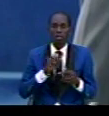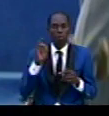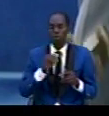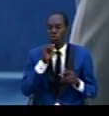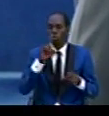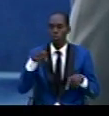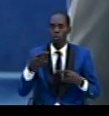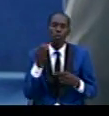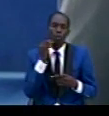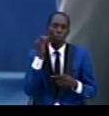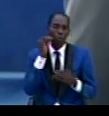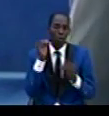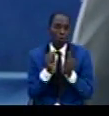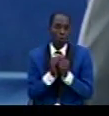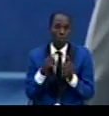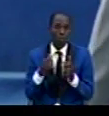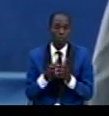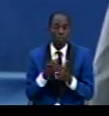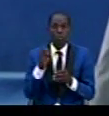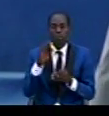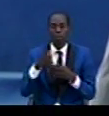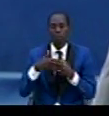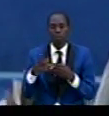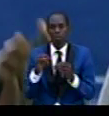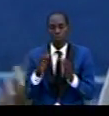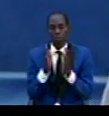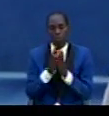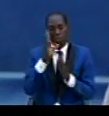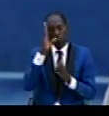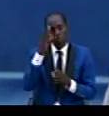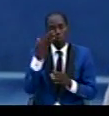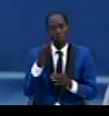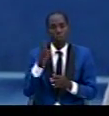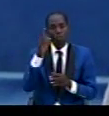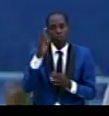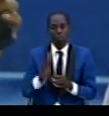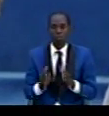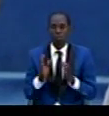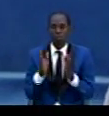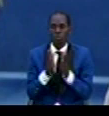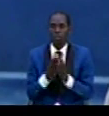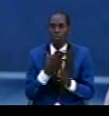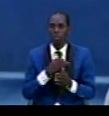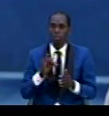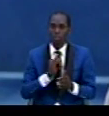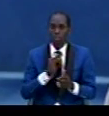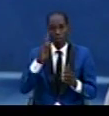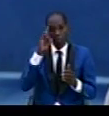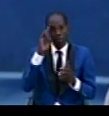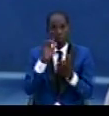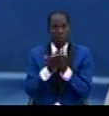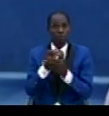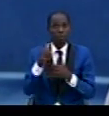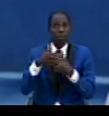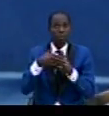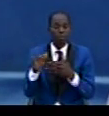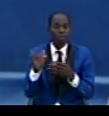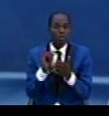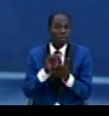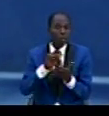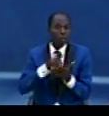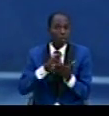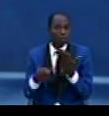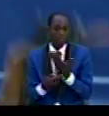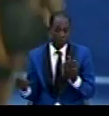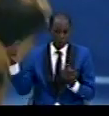So after the prayer, the man of God prayed, and I believed. So right, as in from that, after that program, till date